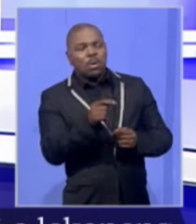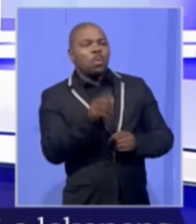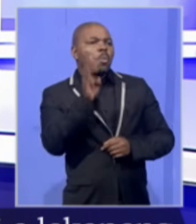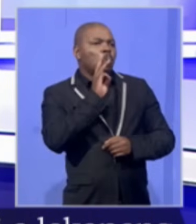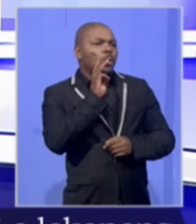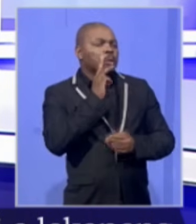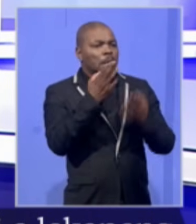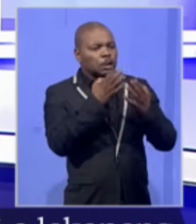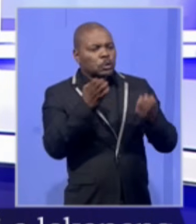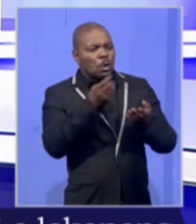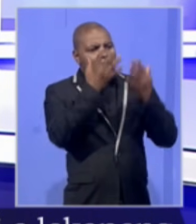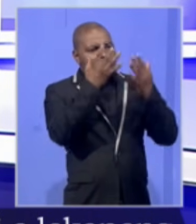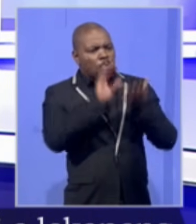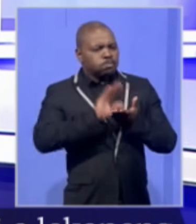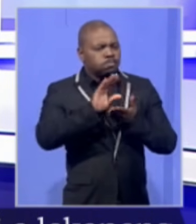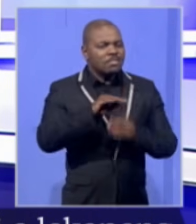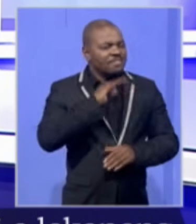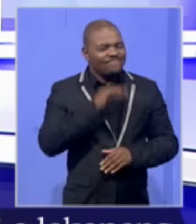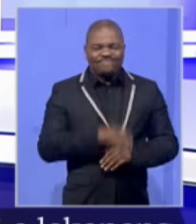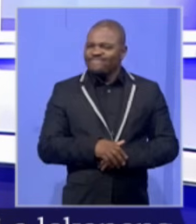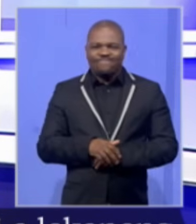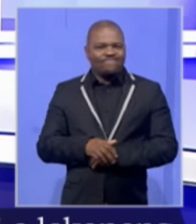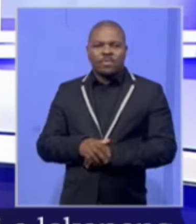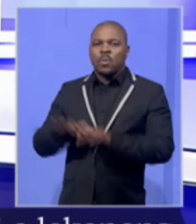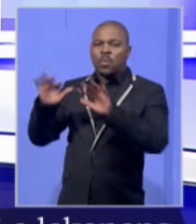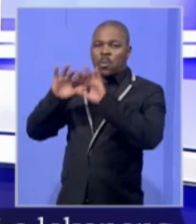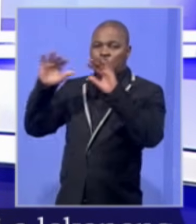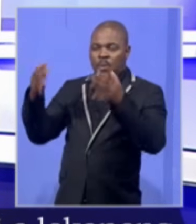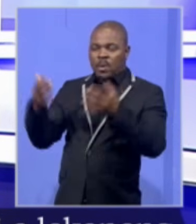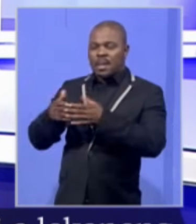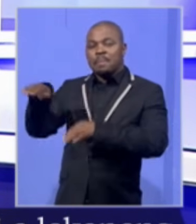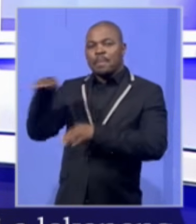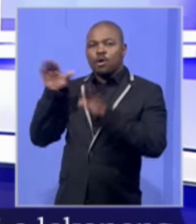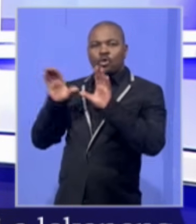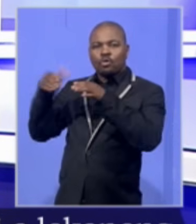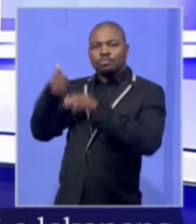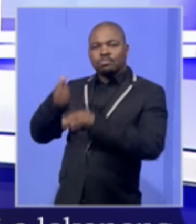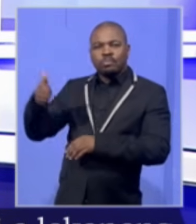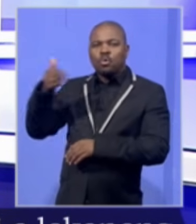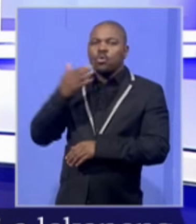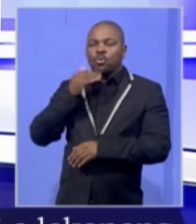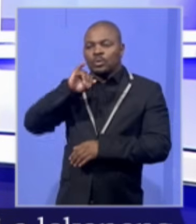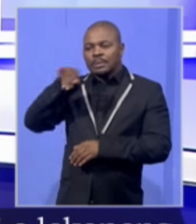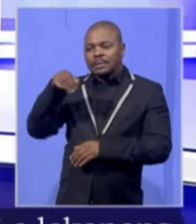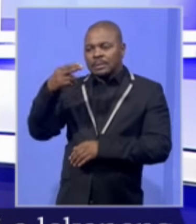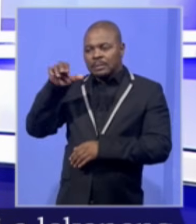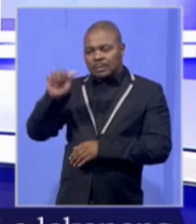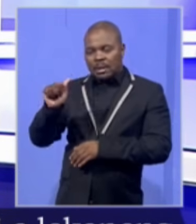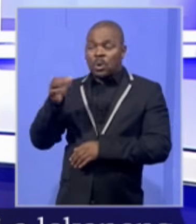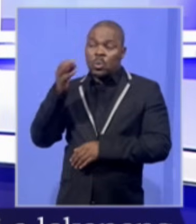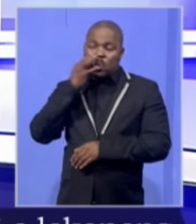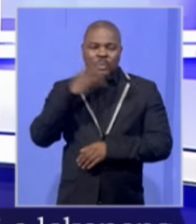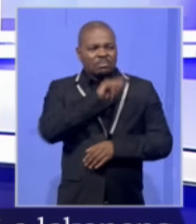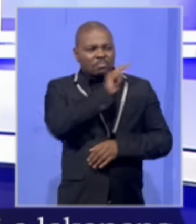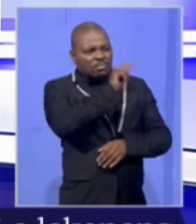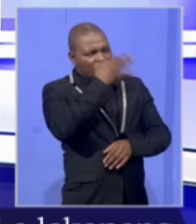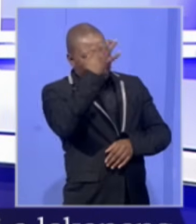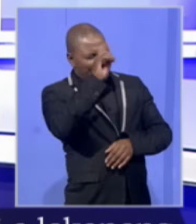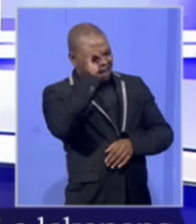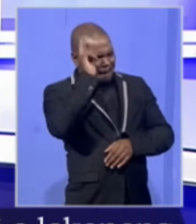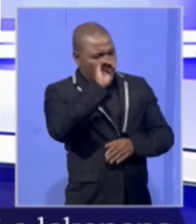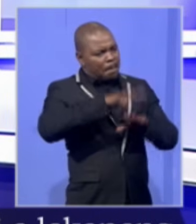metsi. Mokaedi wa Water Global kwa World Bank Group Saroj Kumaja a re dipuso di tshwanetse go oketsa matlole